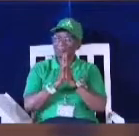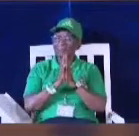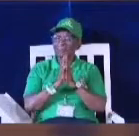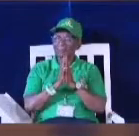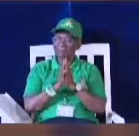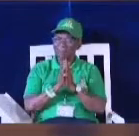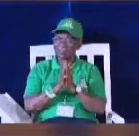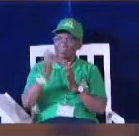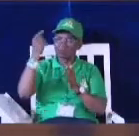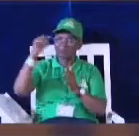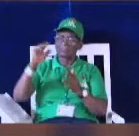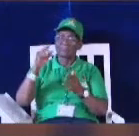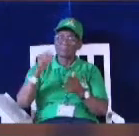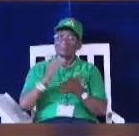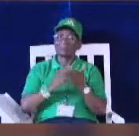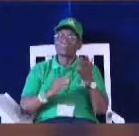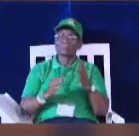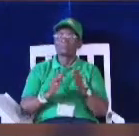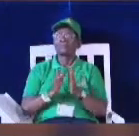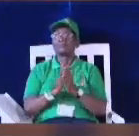for someone